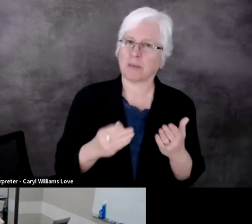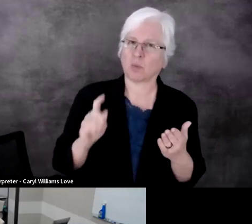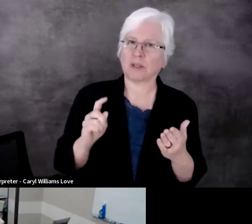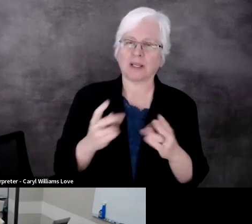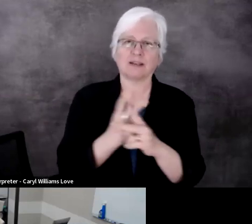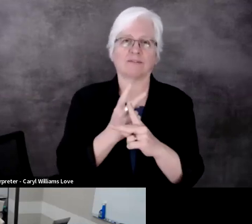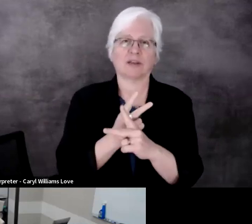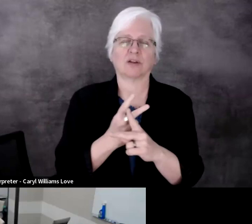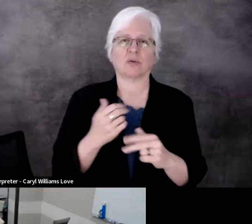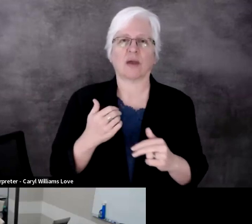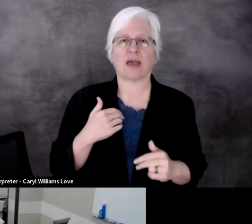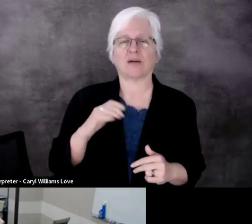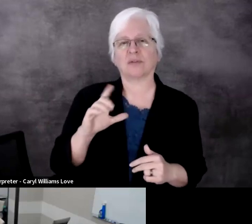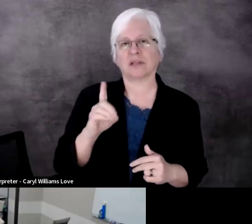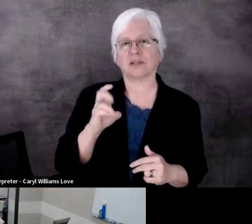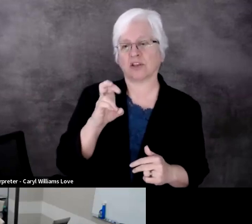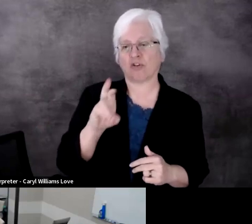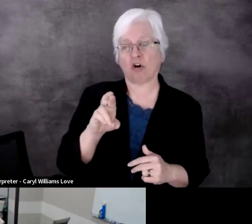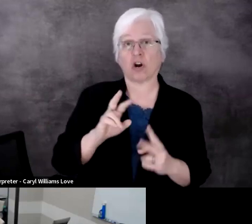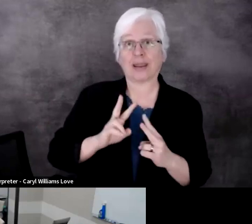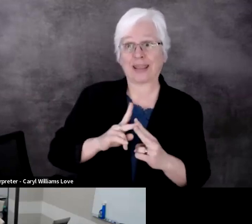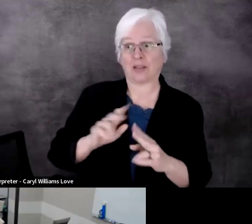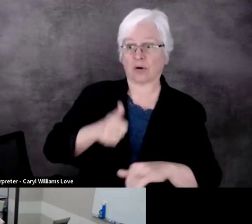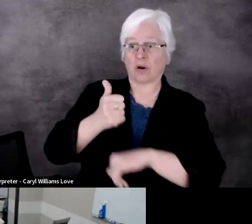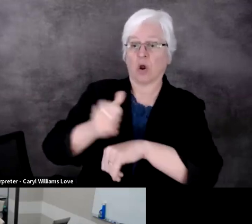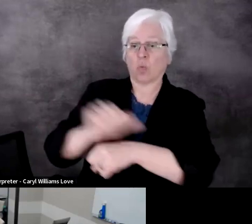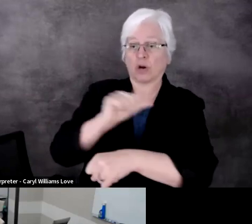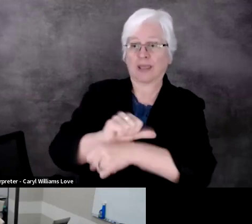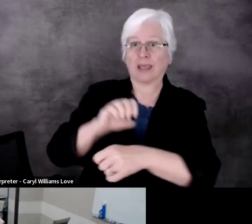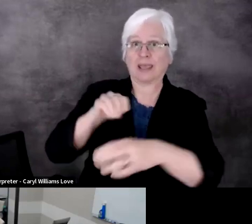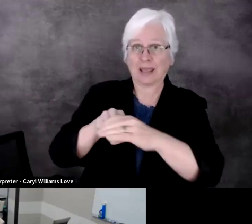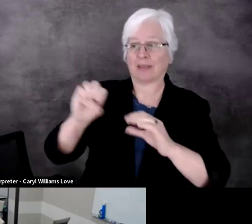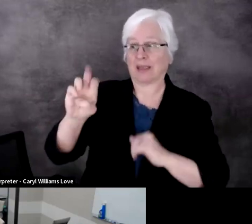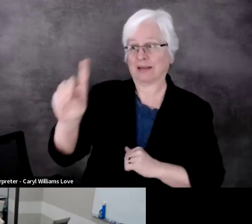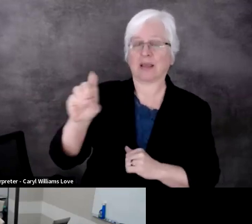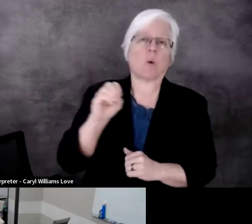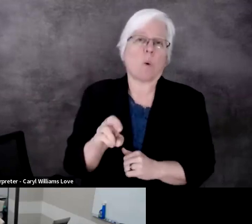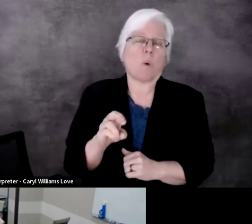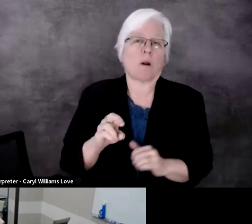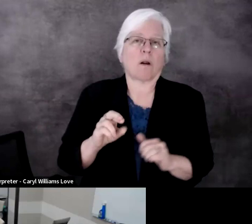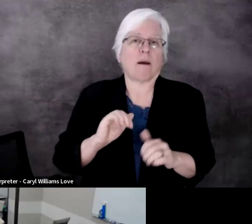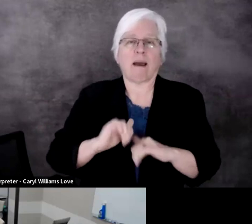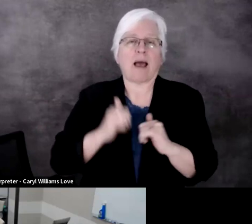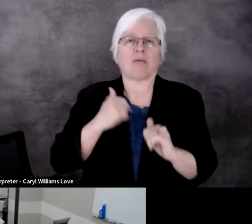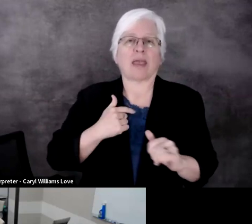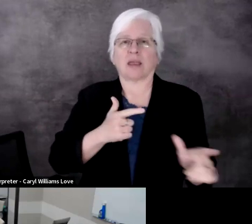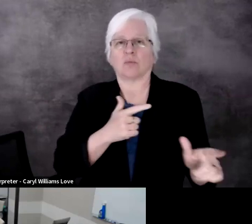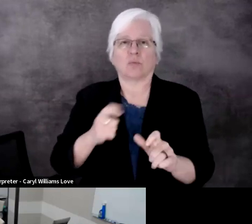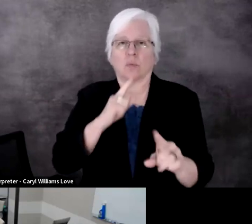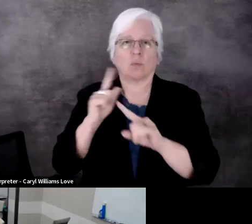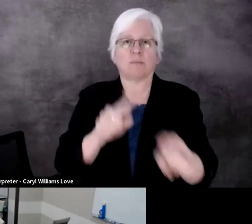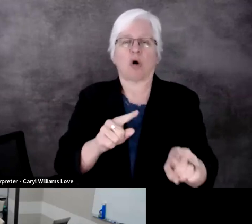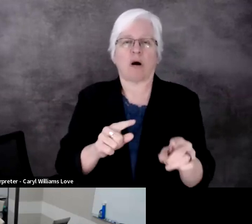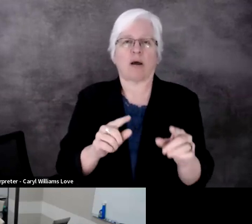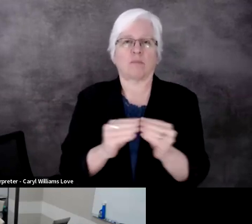have DCRs either in the EDs or more rapidly able to respond to the EDs if that time